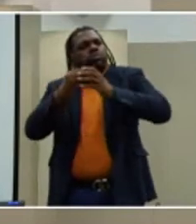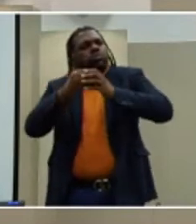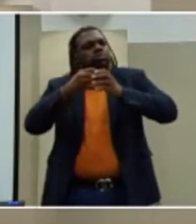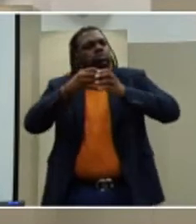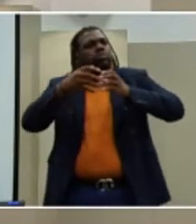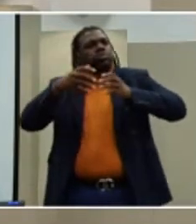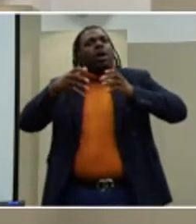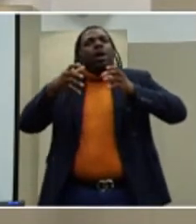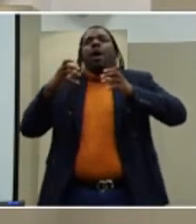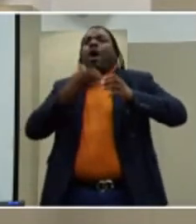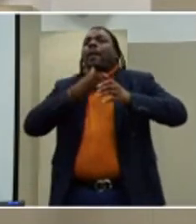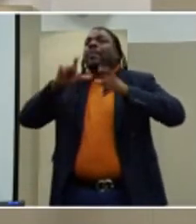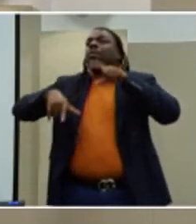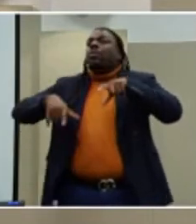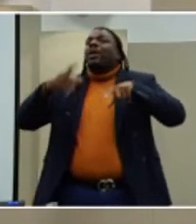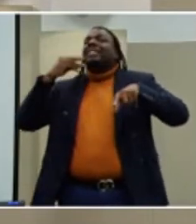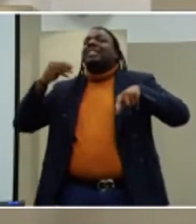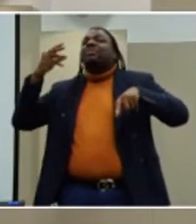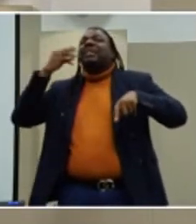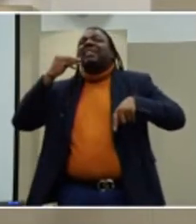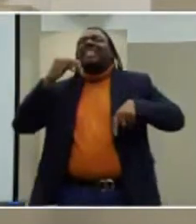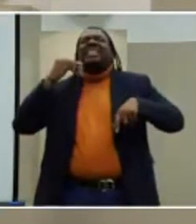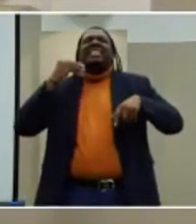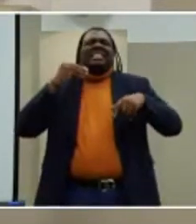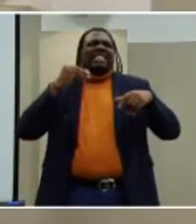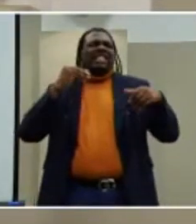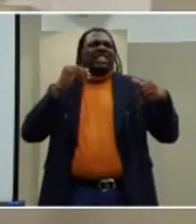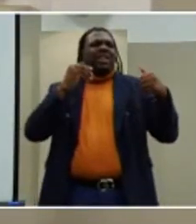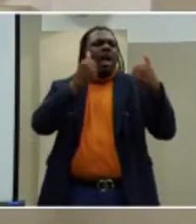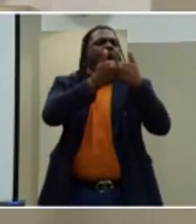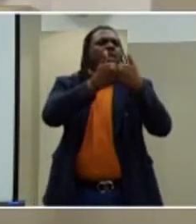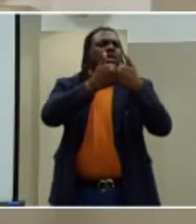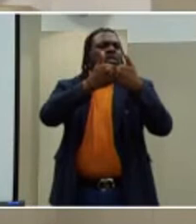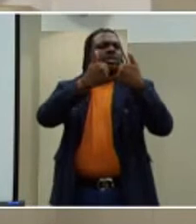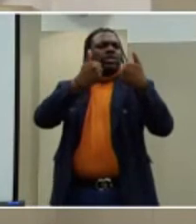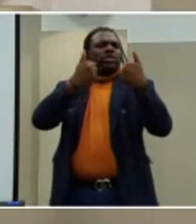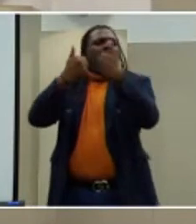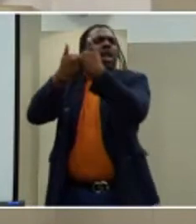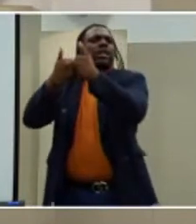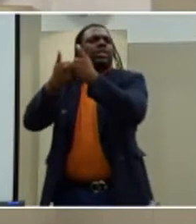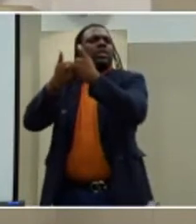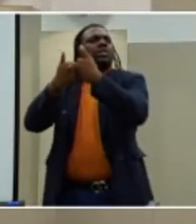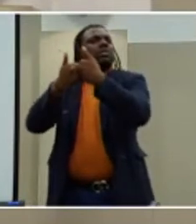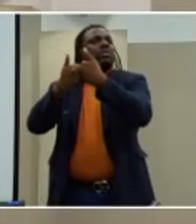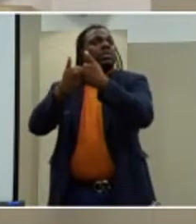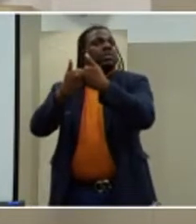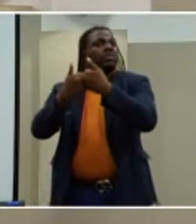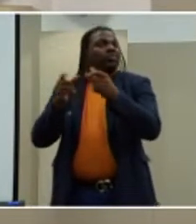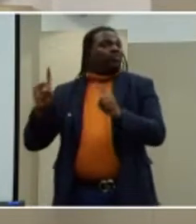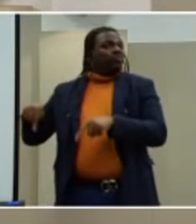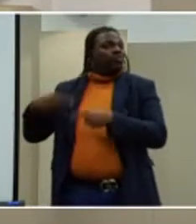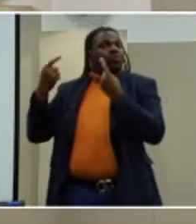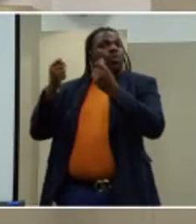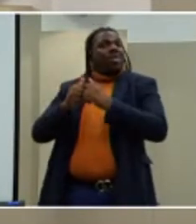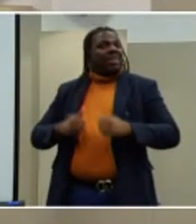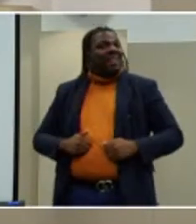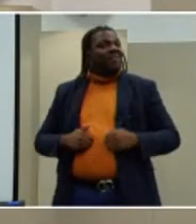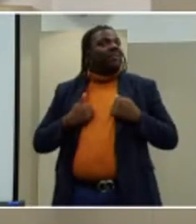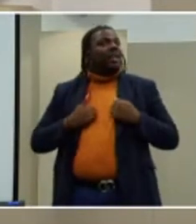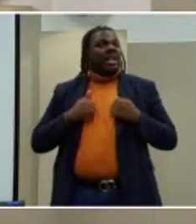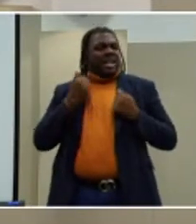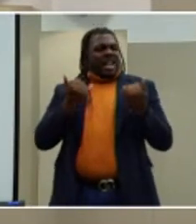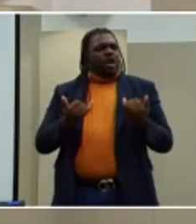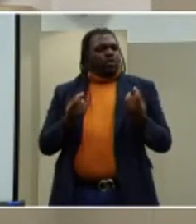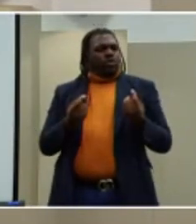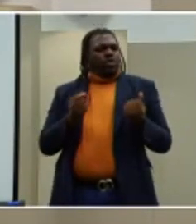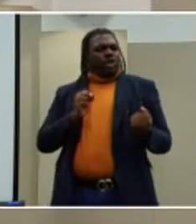experience some challenges to their ability during their lifetimes, addressing basic